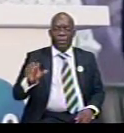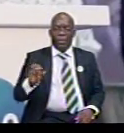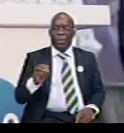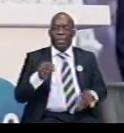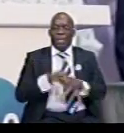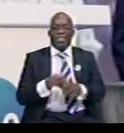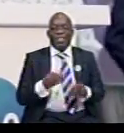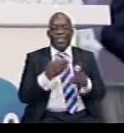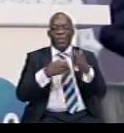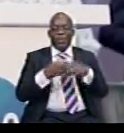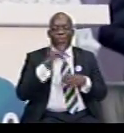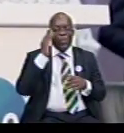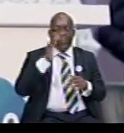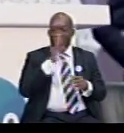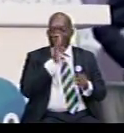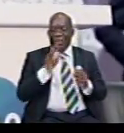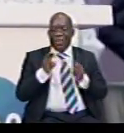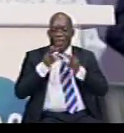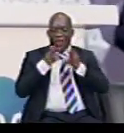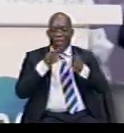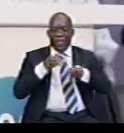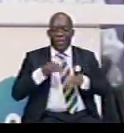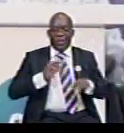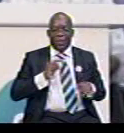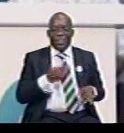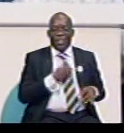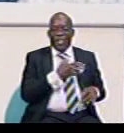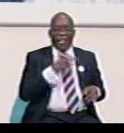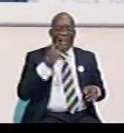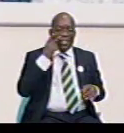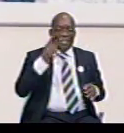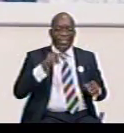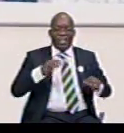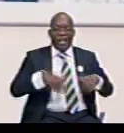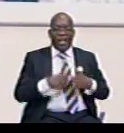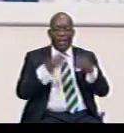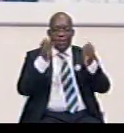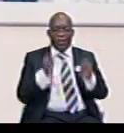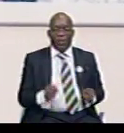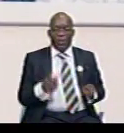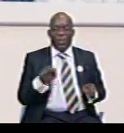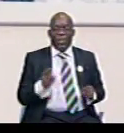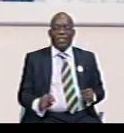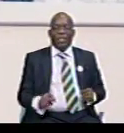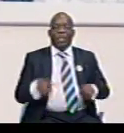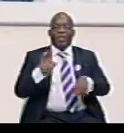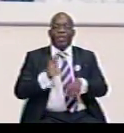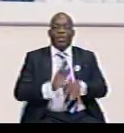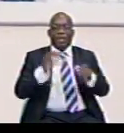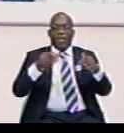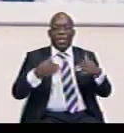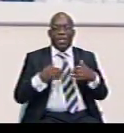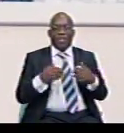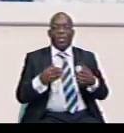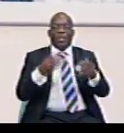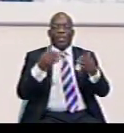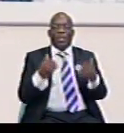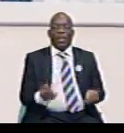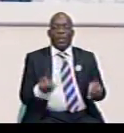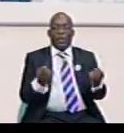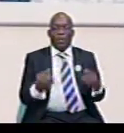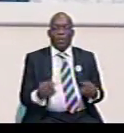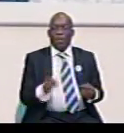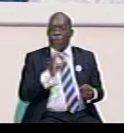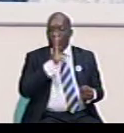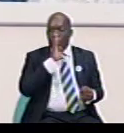see how strong the Methodist Church has now come being in